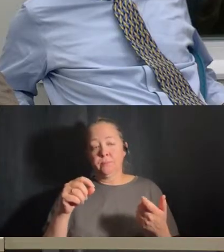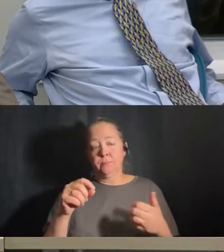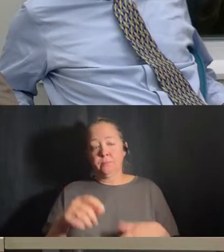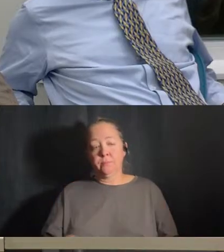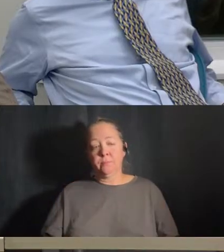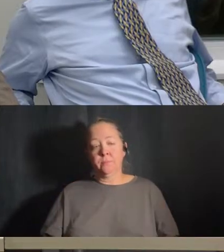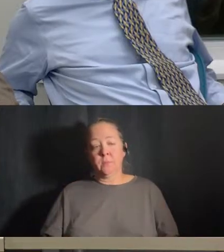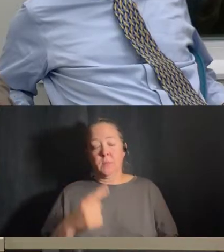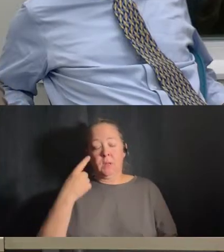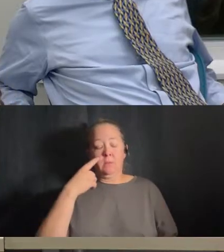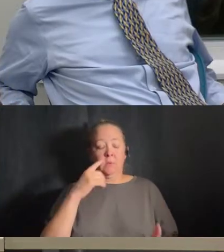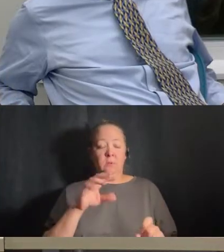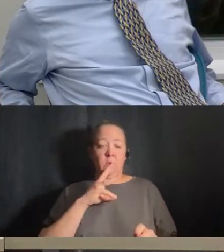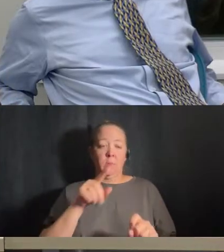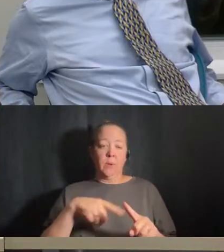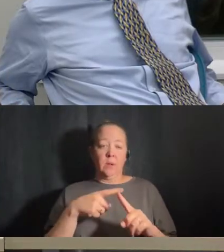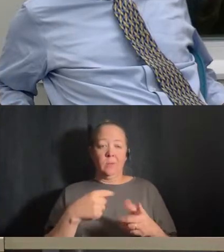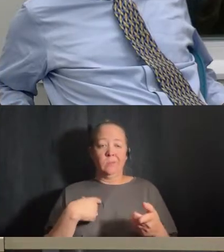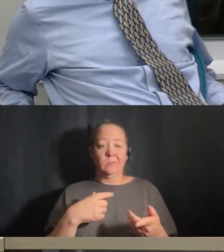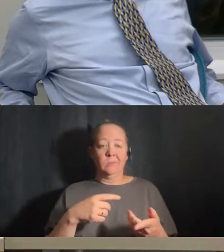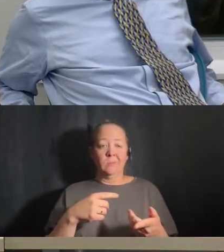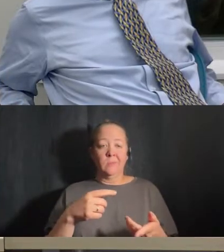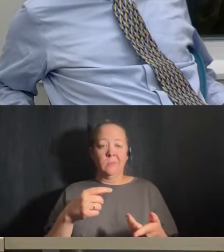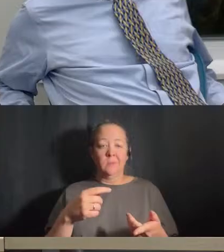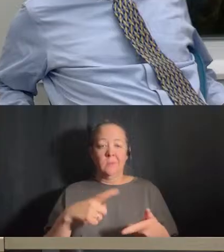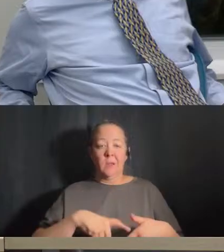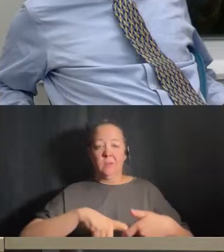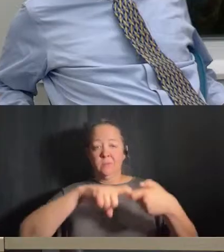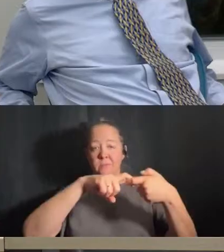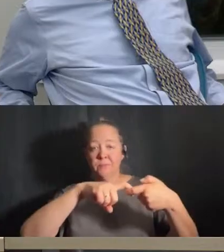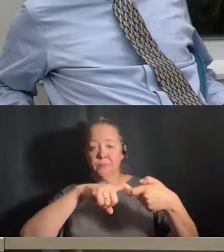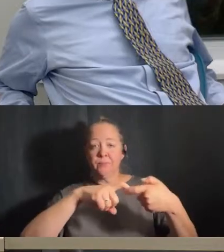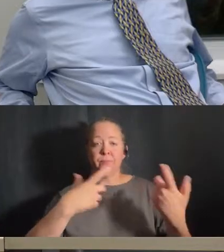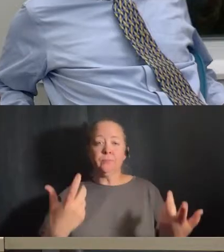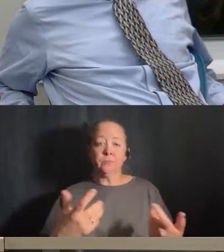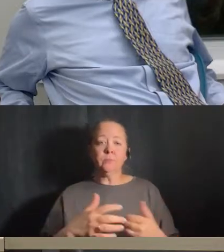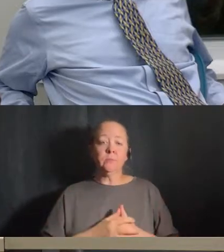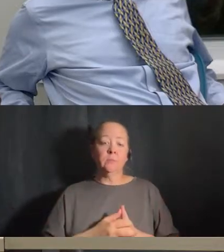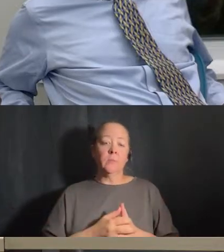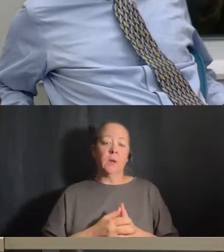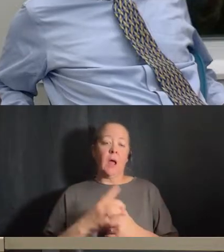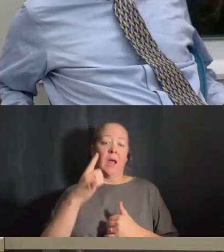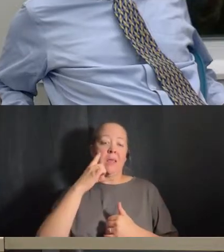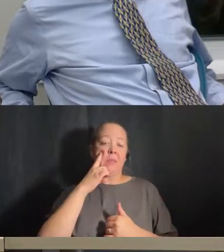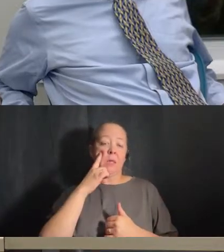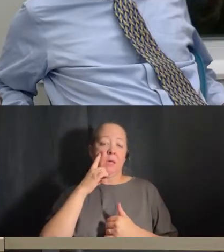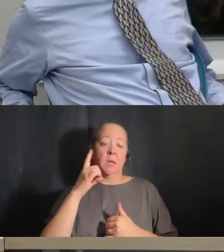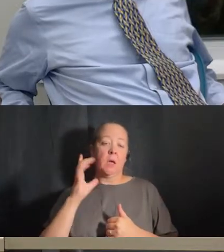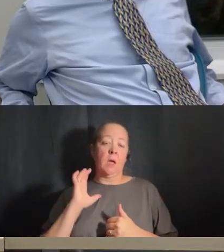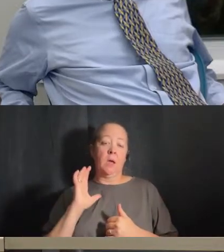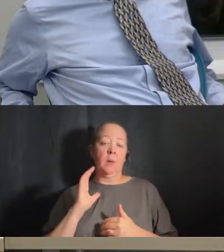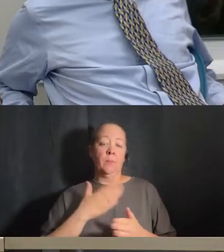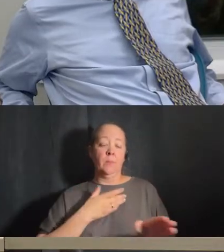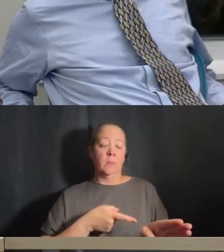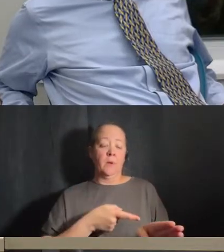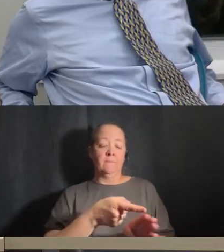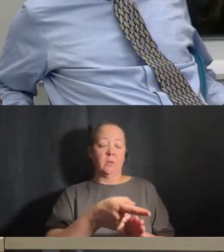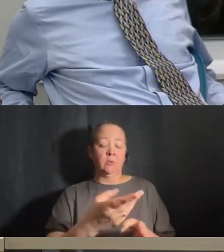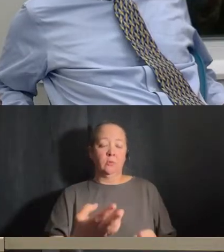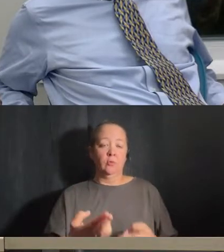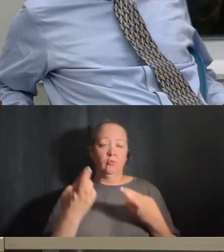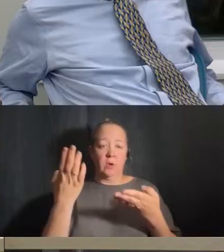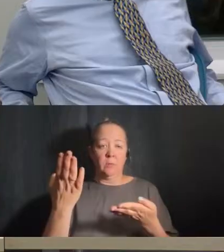is what we can, the professional recommendation that we can make to you all, we've made